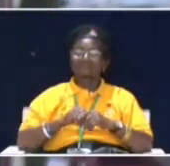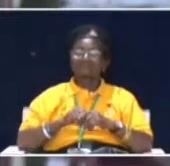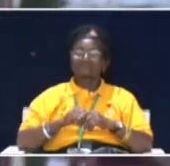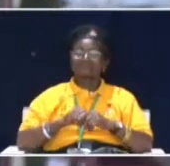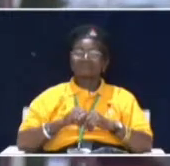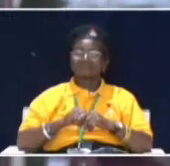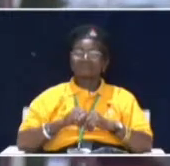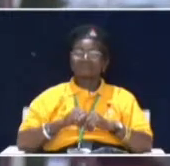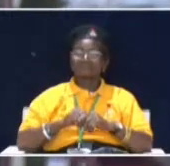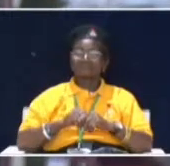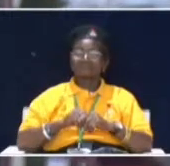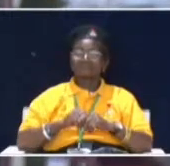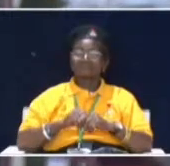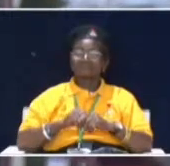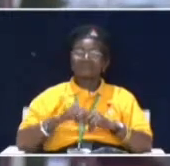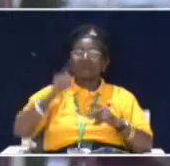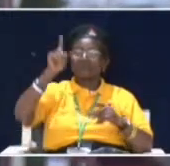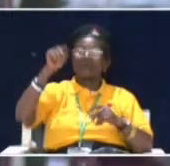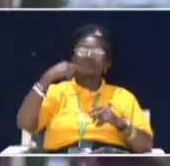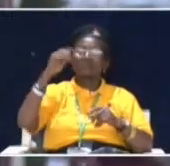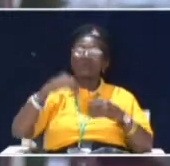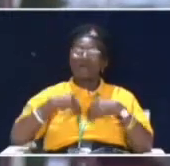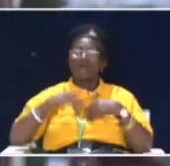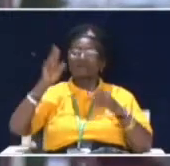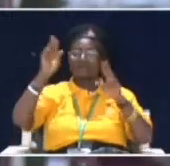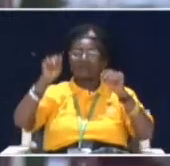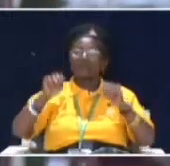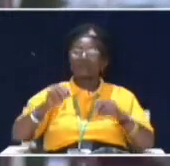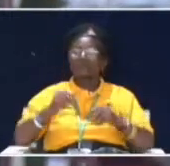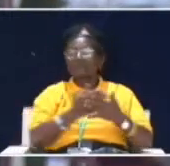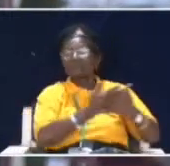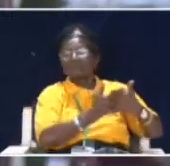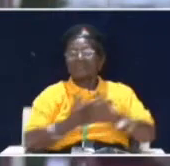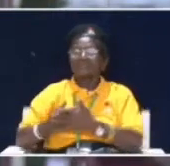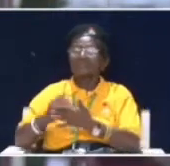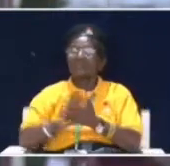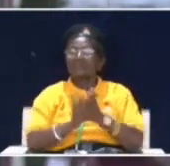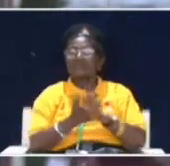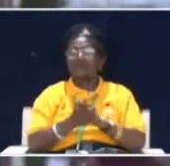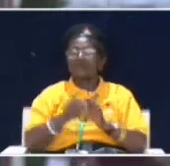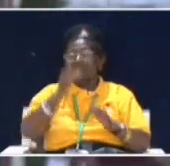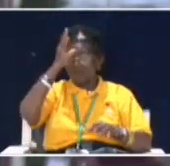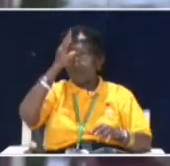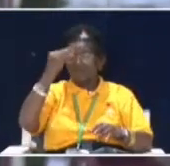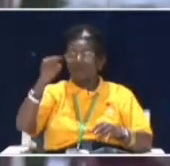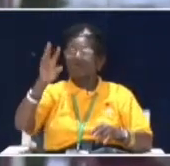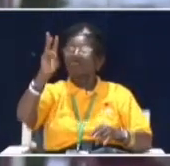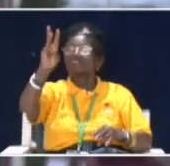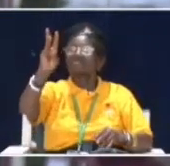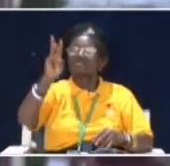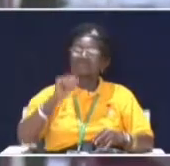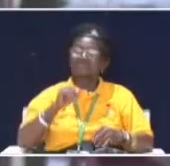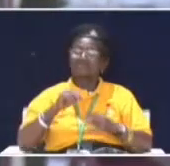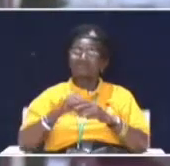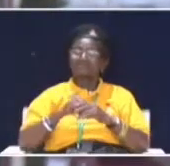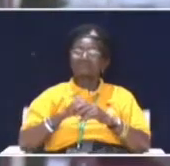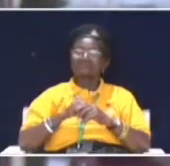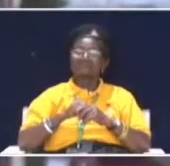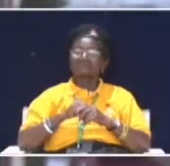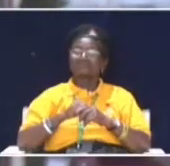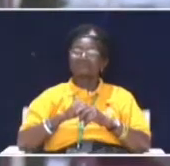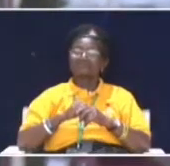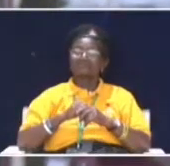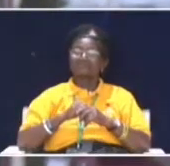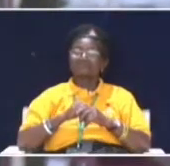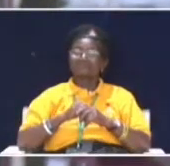kokanlelogun. One who had no child became the mother of six. Eni ti o bimo ri ti ati pe lagan o wa di eni ti o bi omo